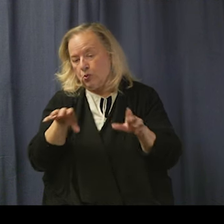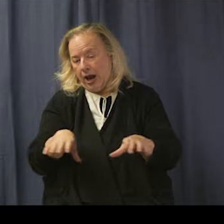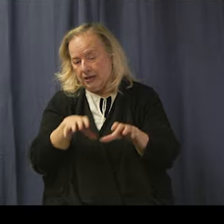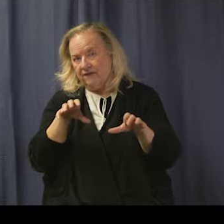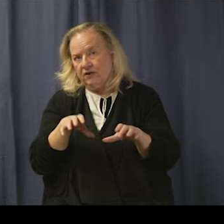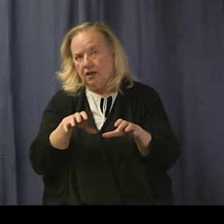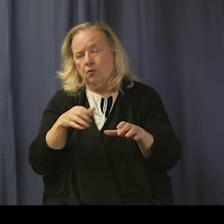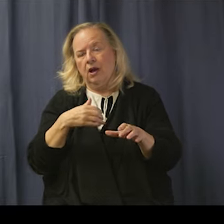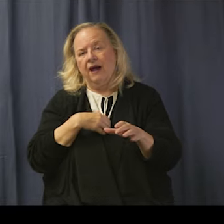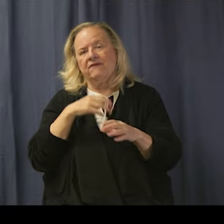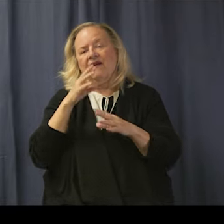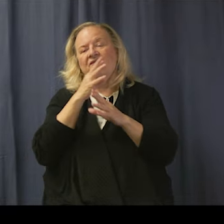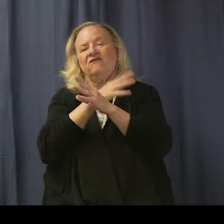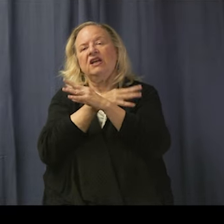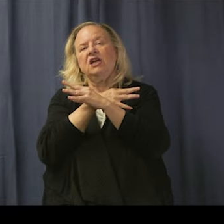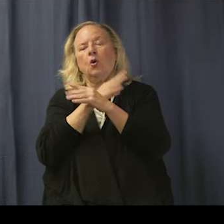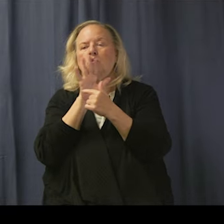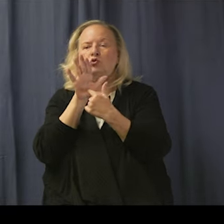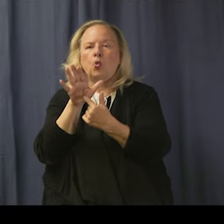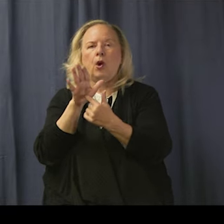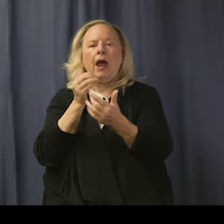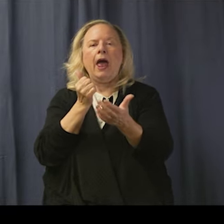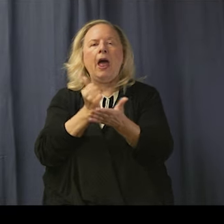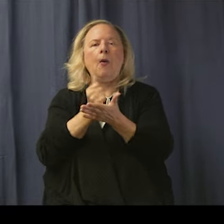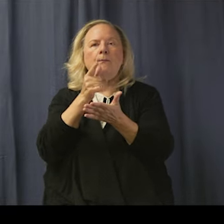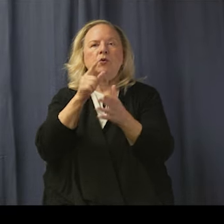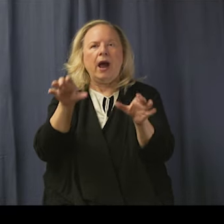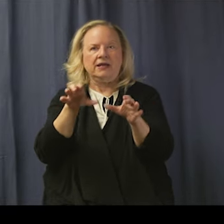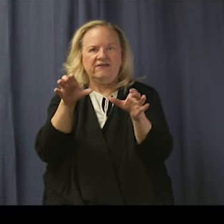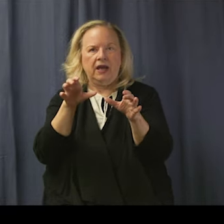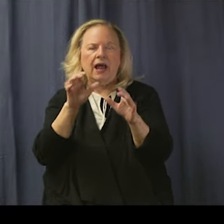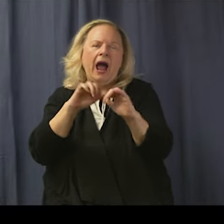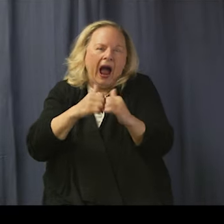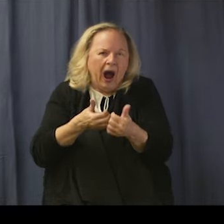activate it, we have a short video we want you to watch that will help you activate it.